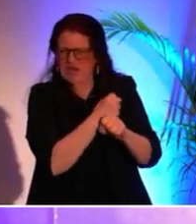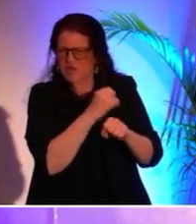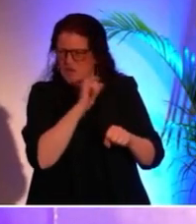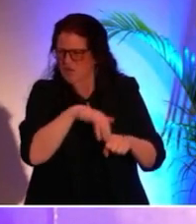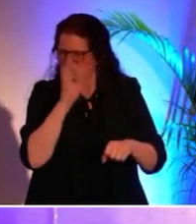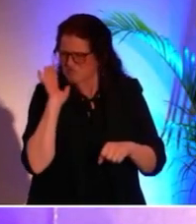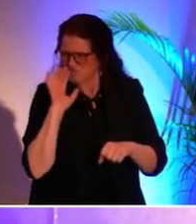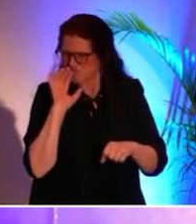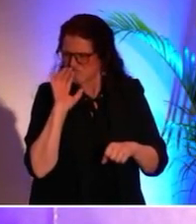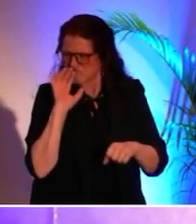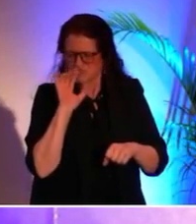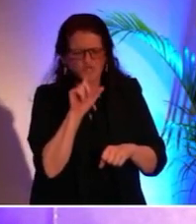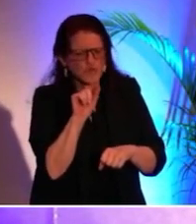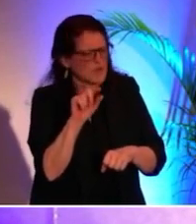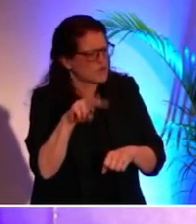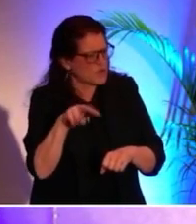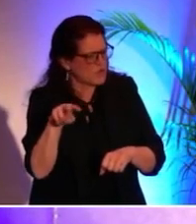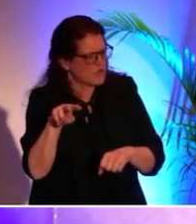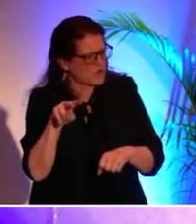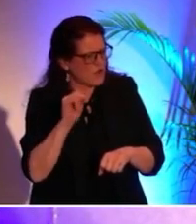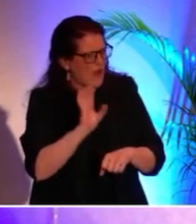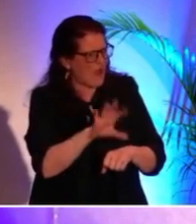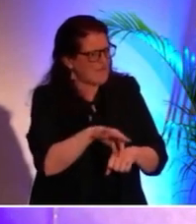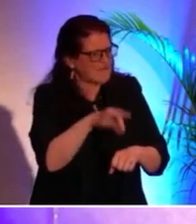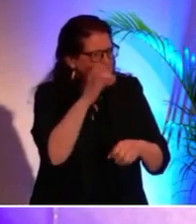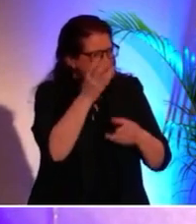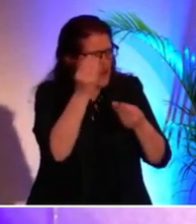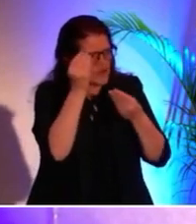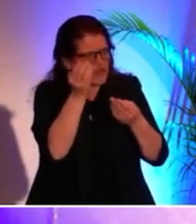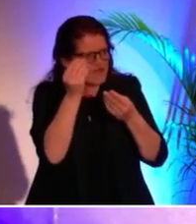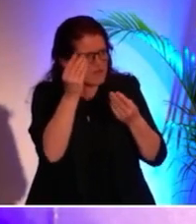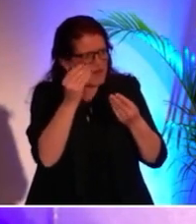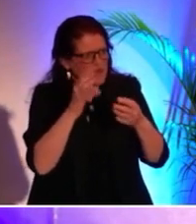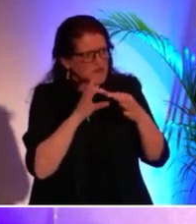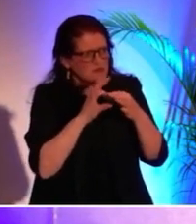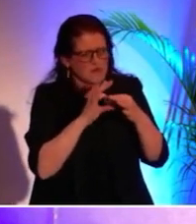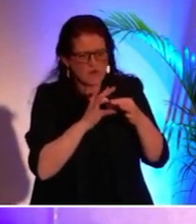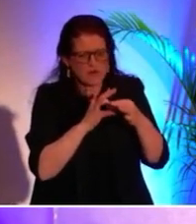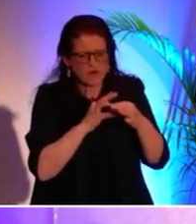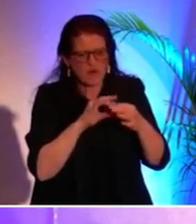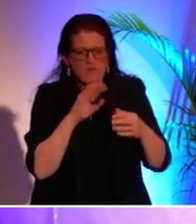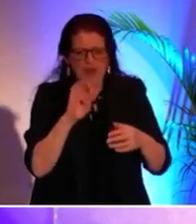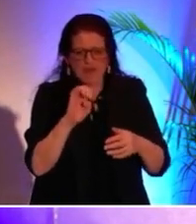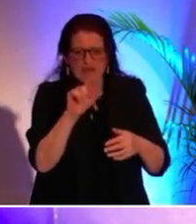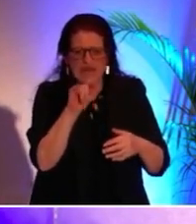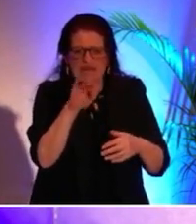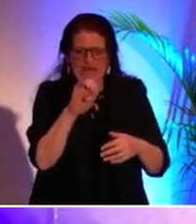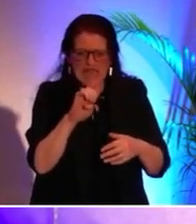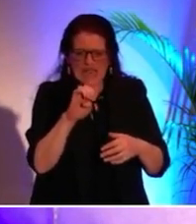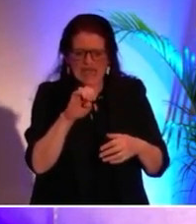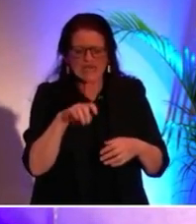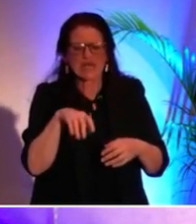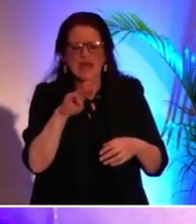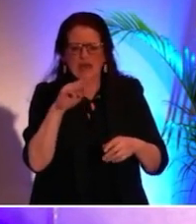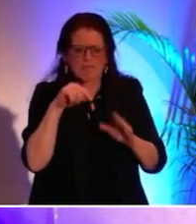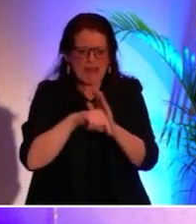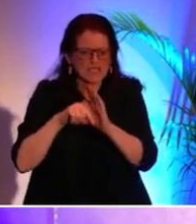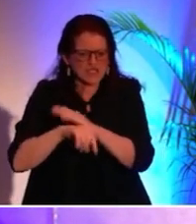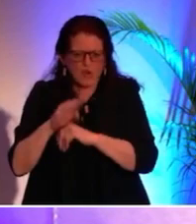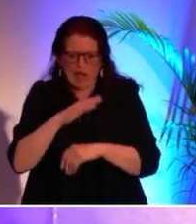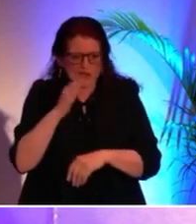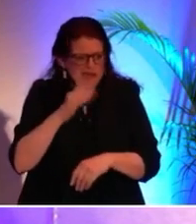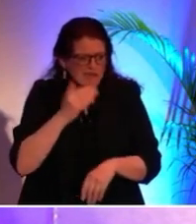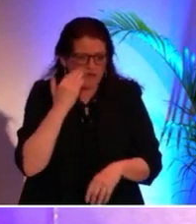22, I found information about the Elaine Massacre I didn't even know existed. You